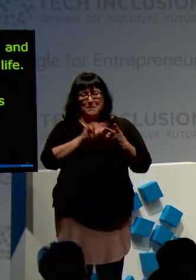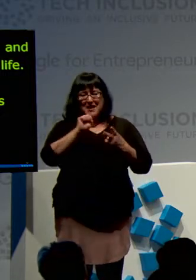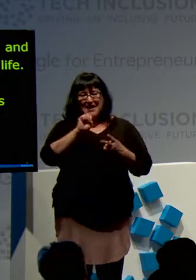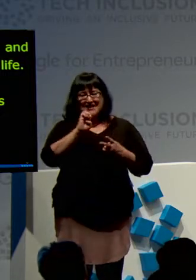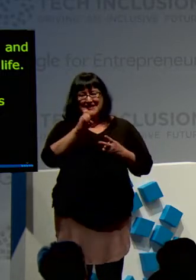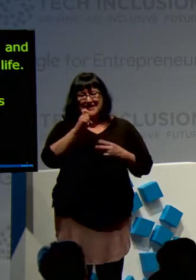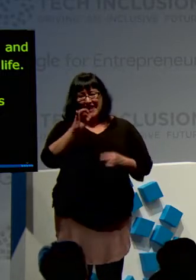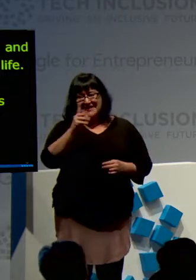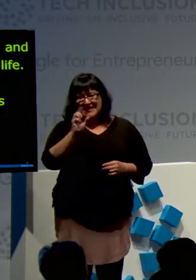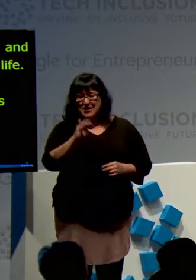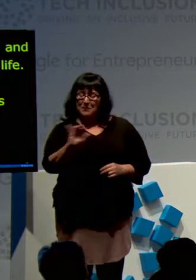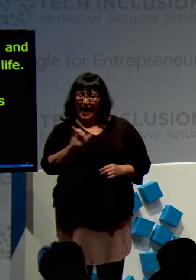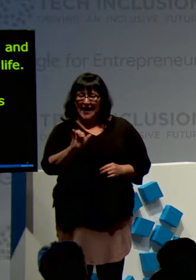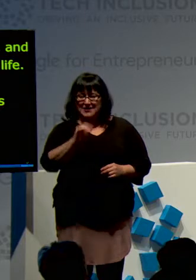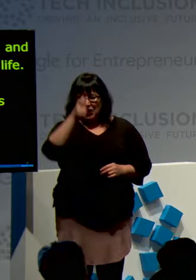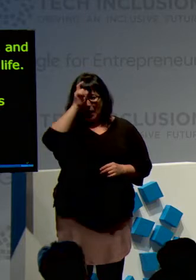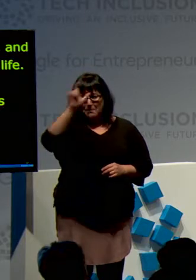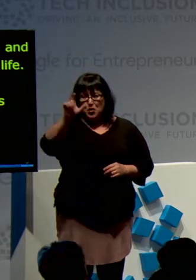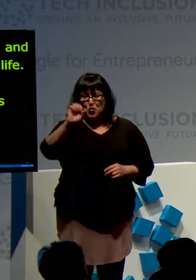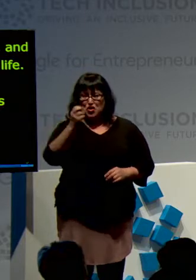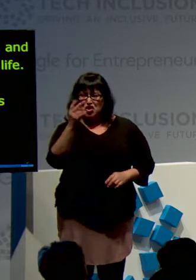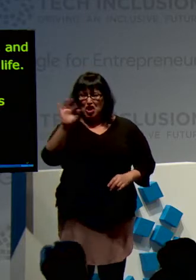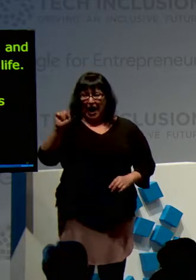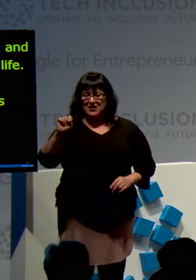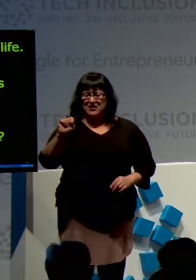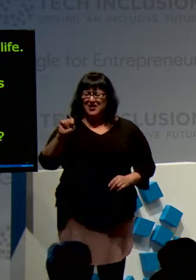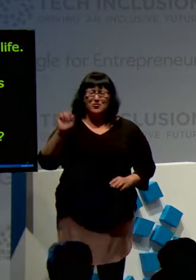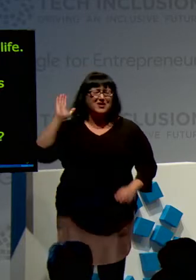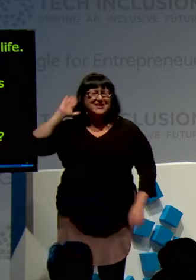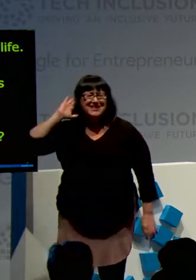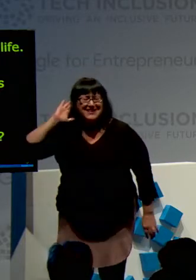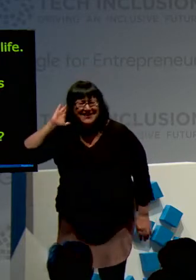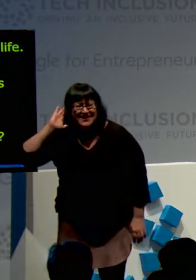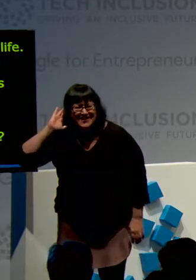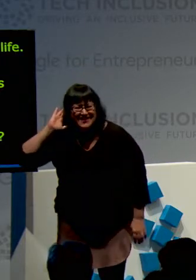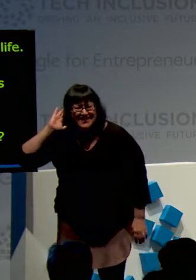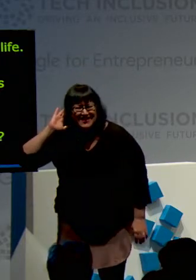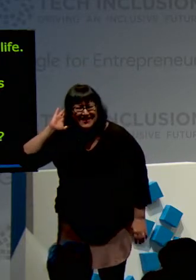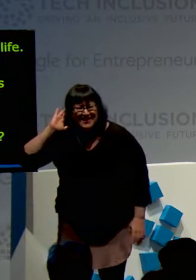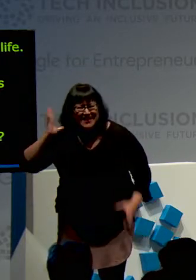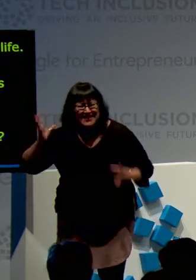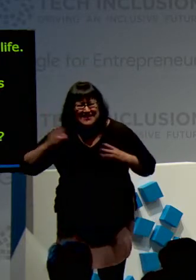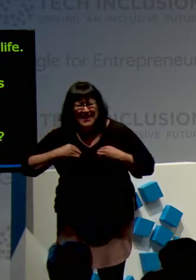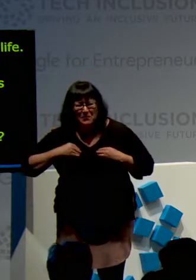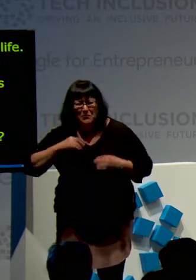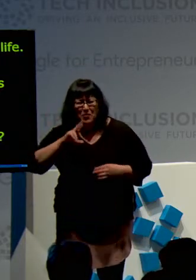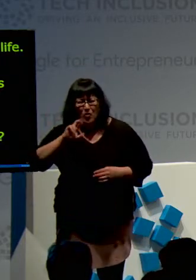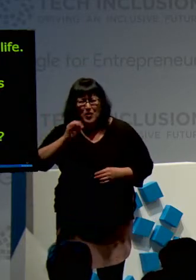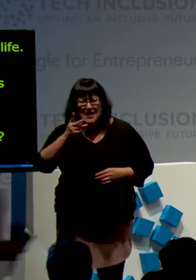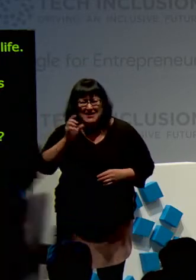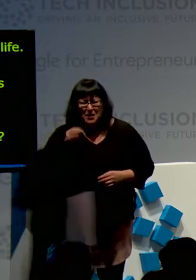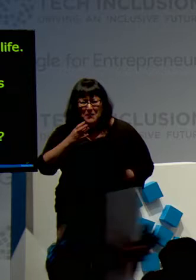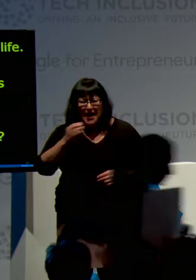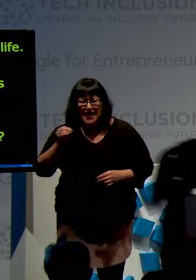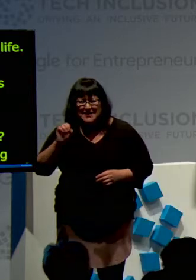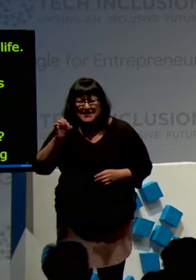moonshot? Do it. Think about what? Taking non-racism and non-sexism as a